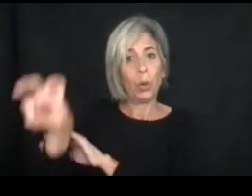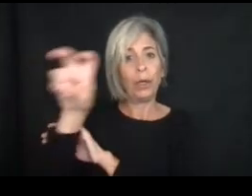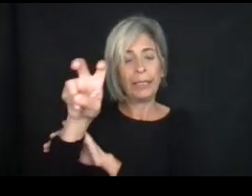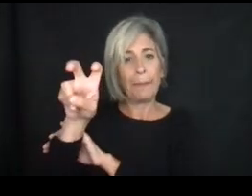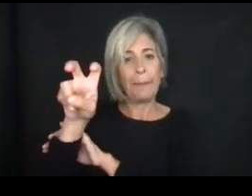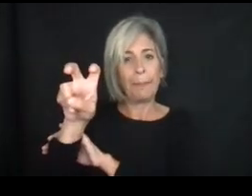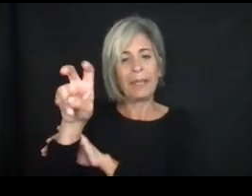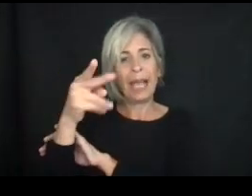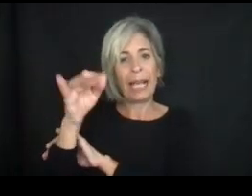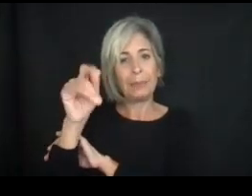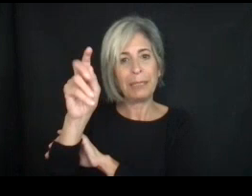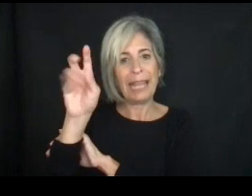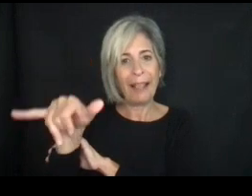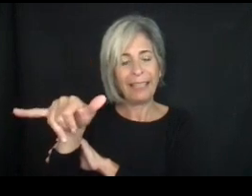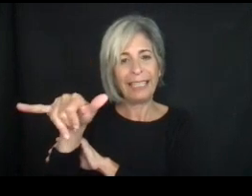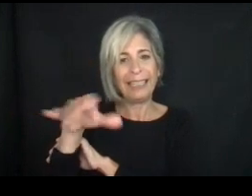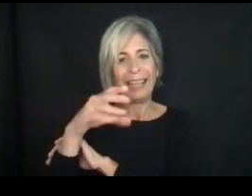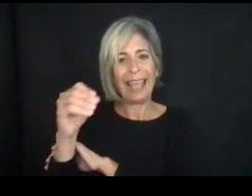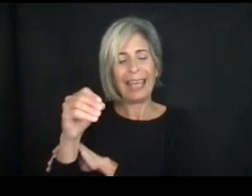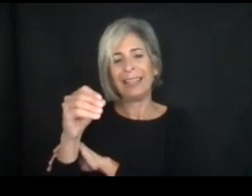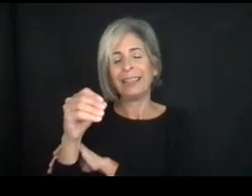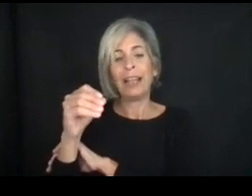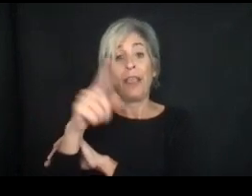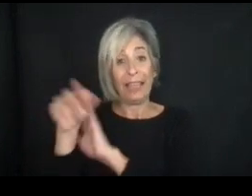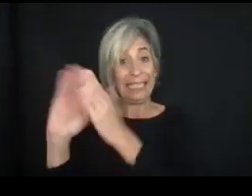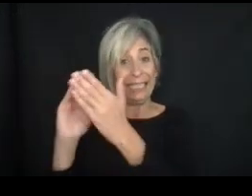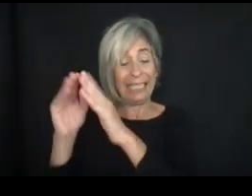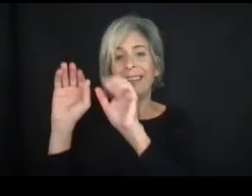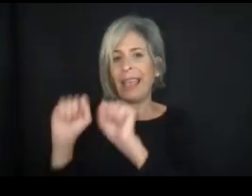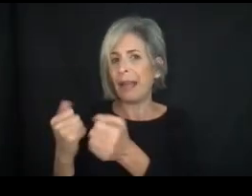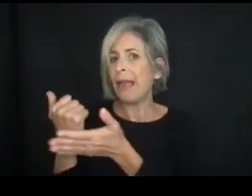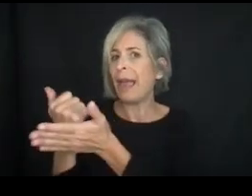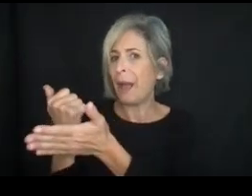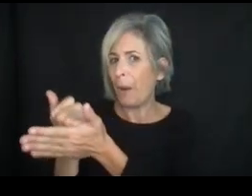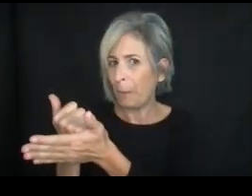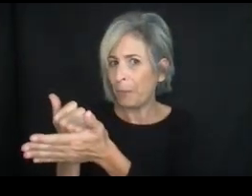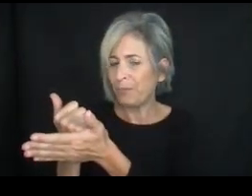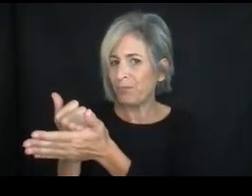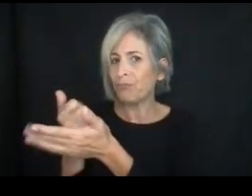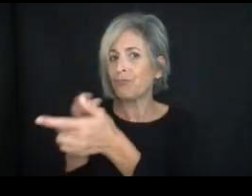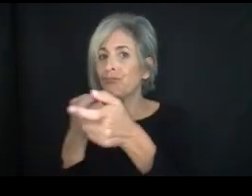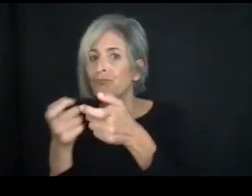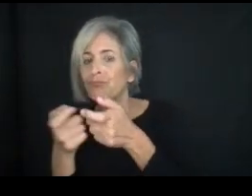and hospitality, the city can help to mitigate